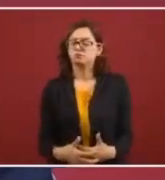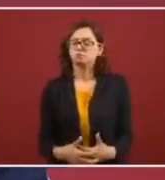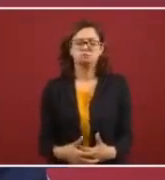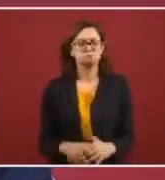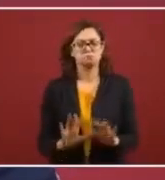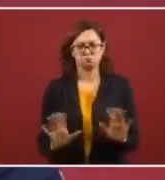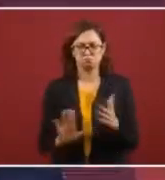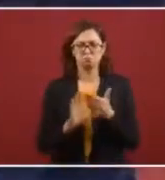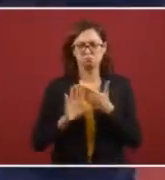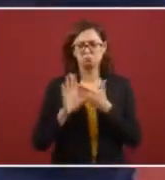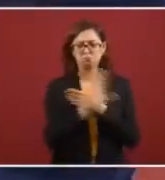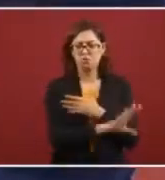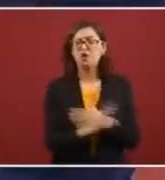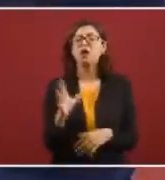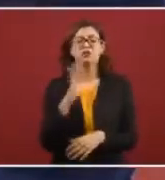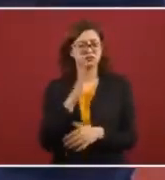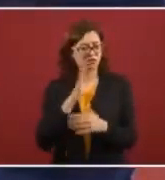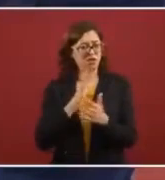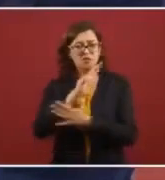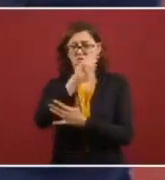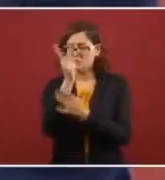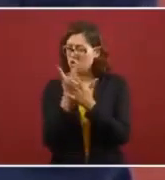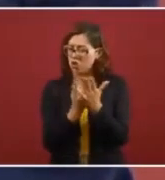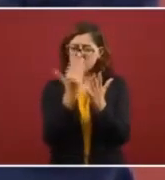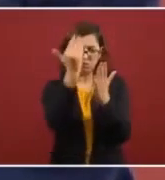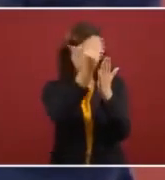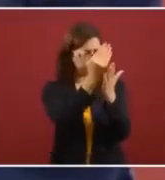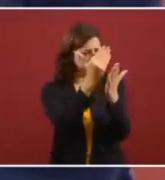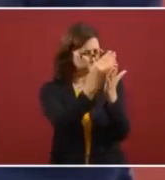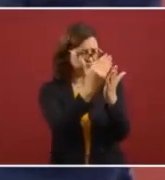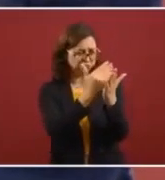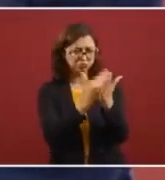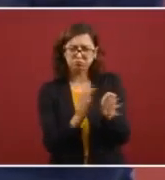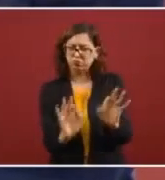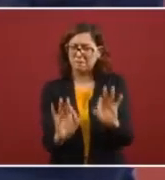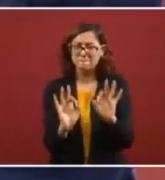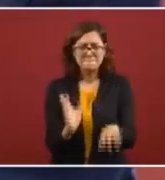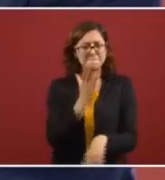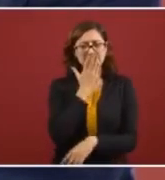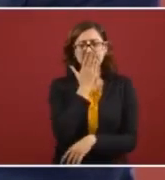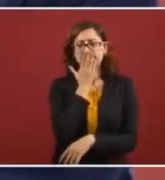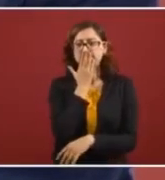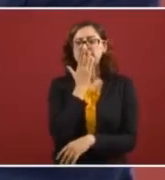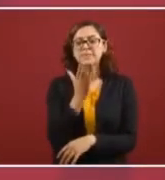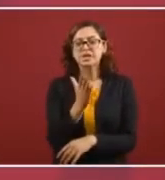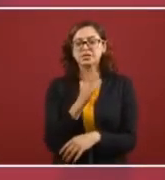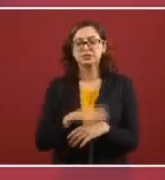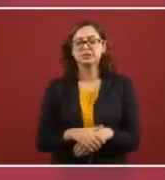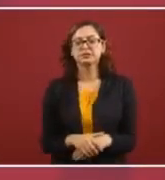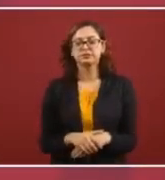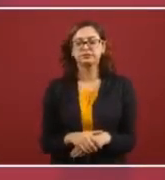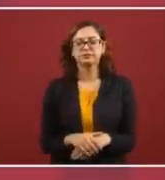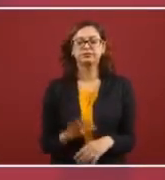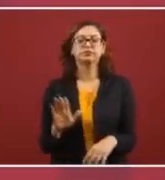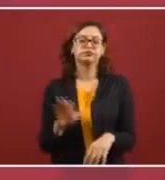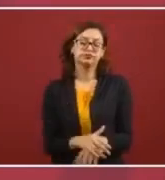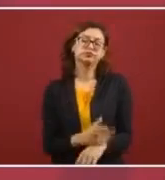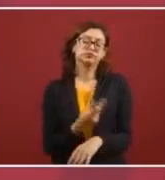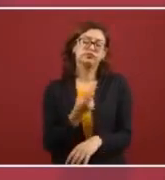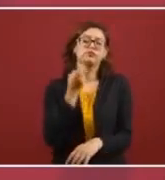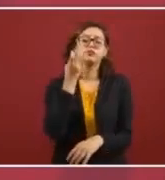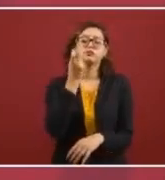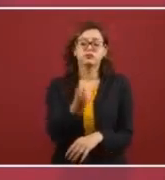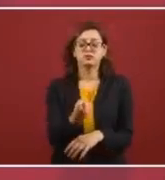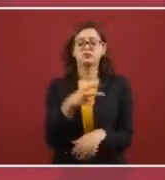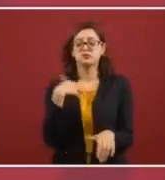pregnancies. Todo este programa. Por eso se van a